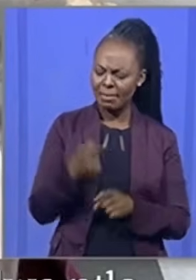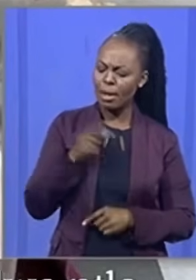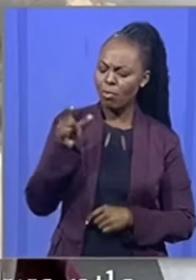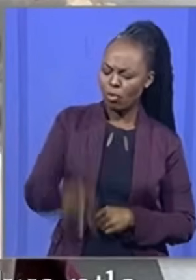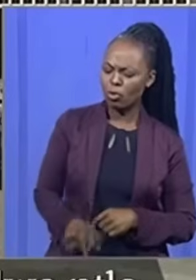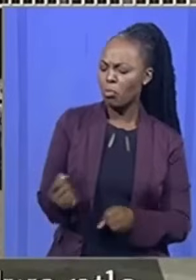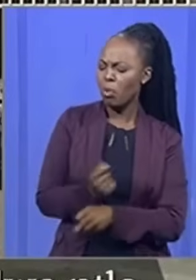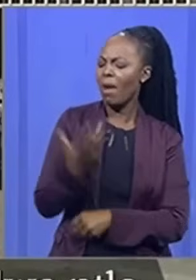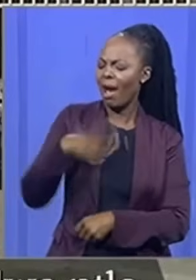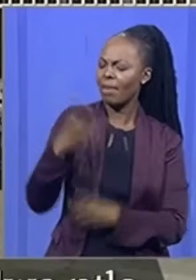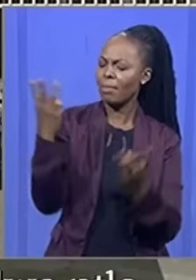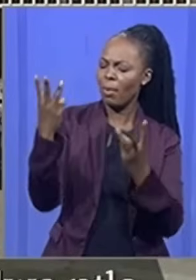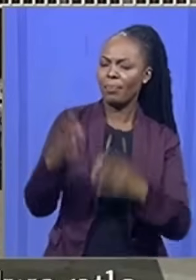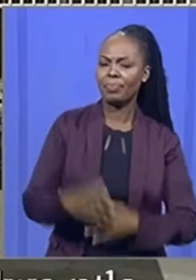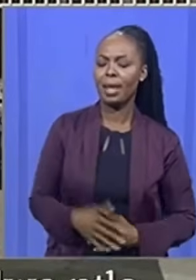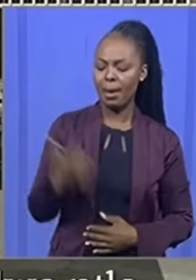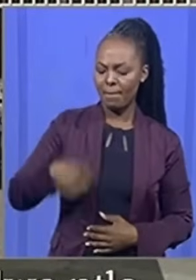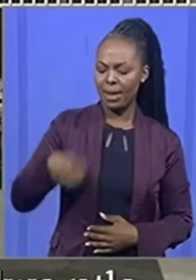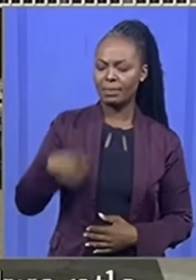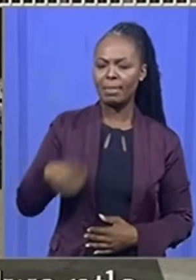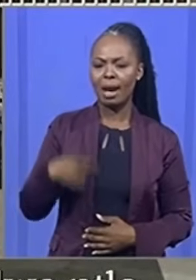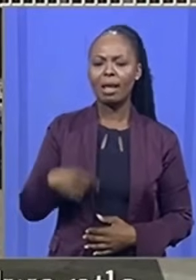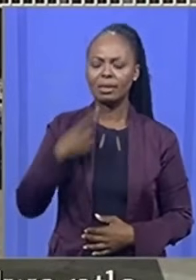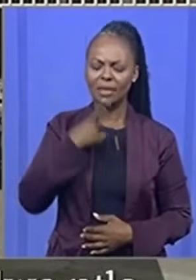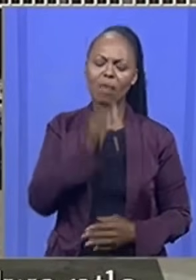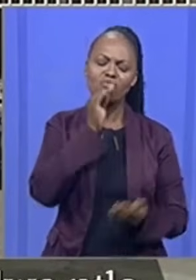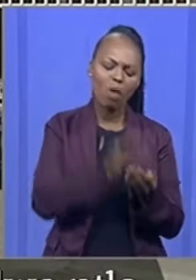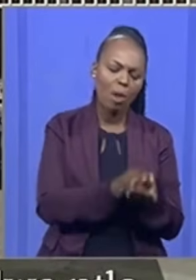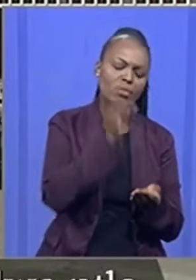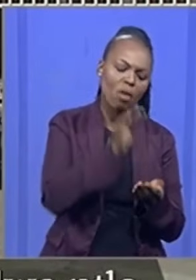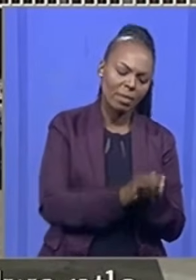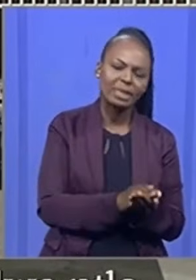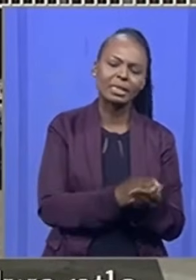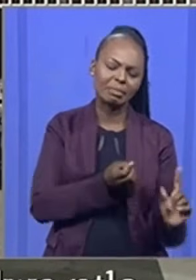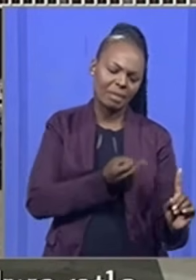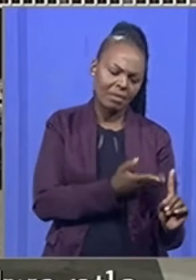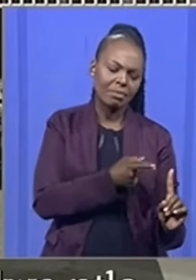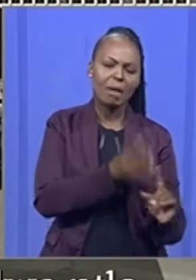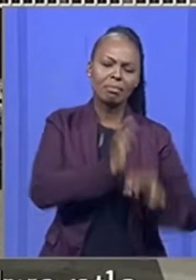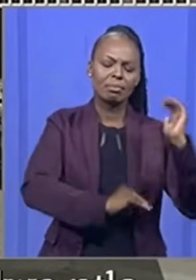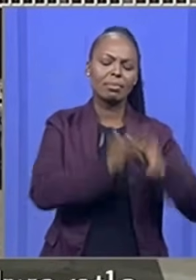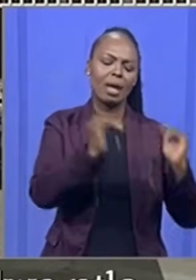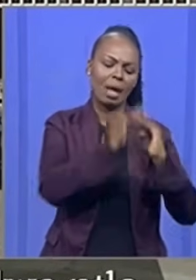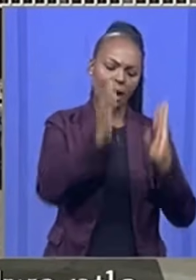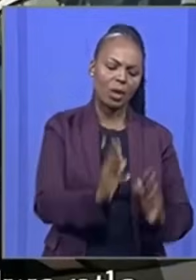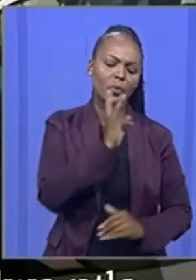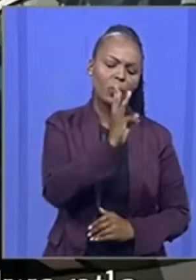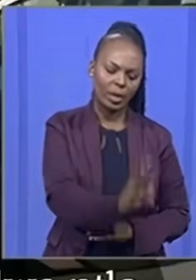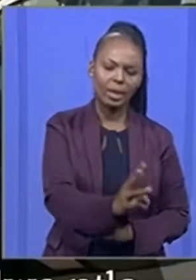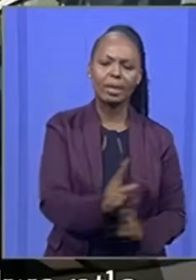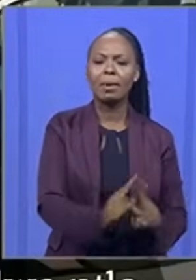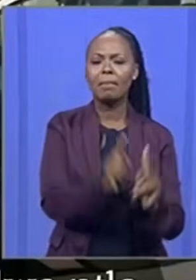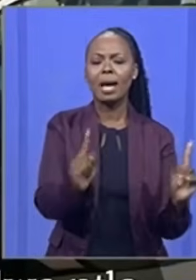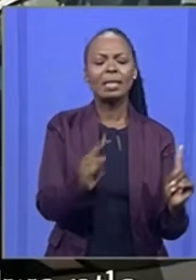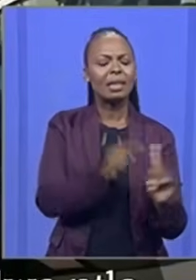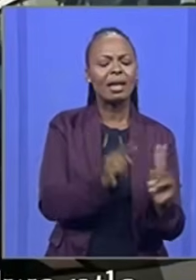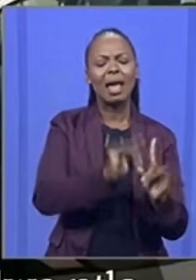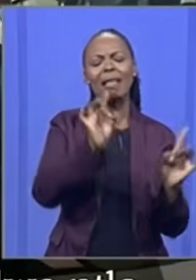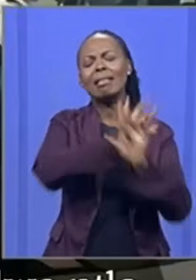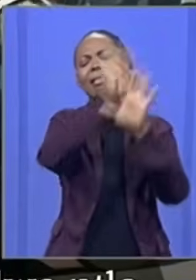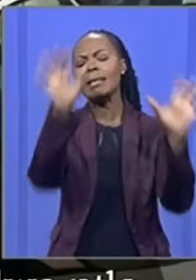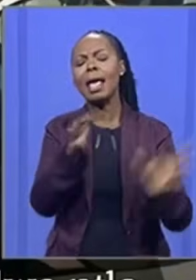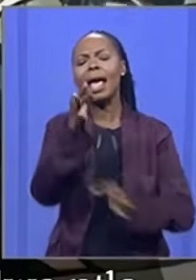bone. Masepala o tswelela pele ka ditshepiso gore mmemogolo yono o tla agelwa ntlo mme ga a tlhalose ka botlalo